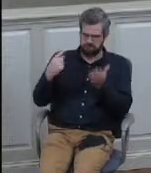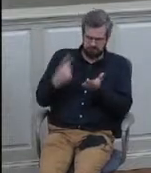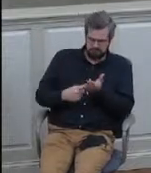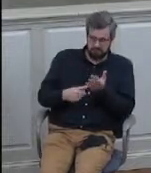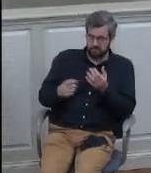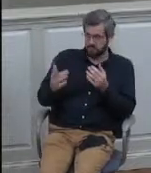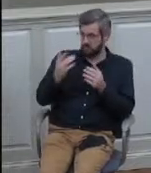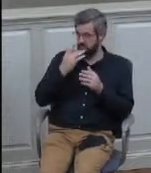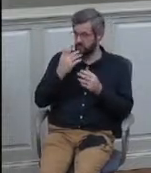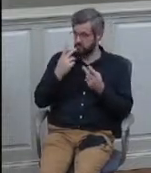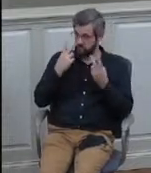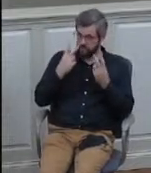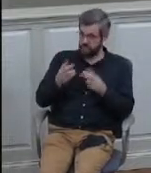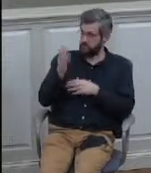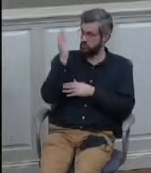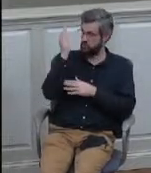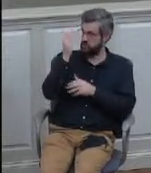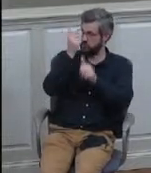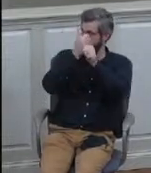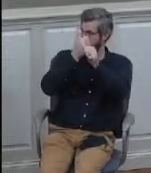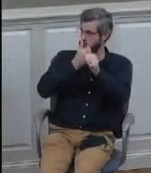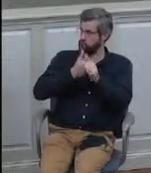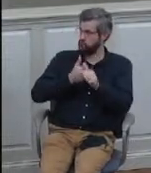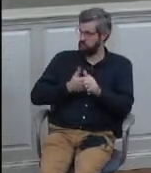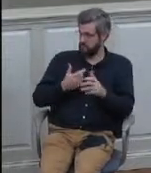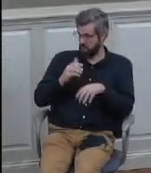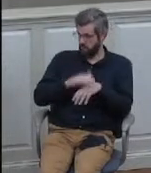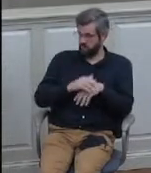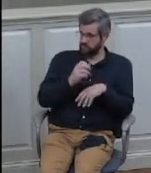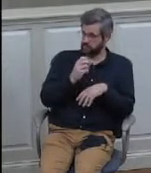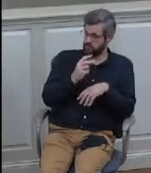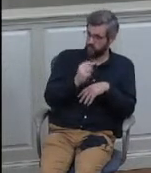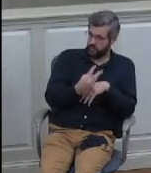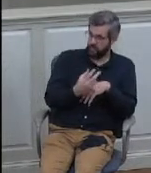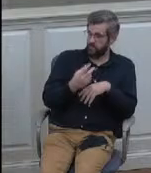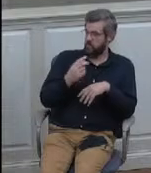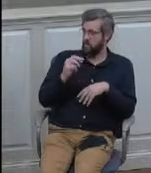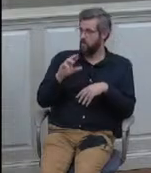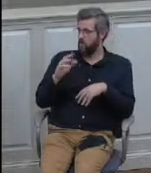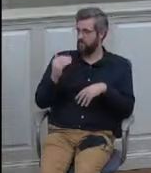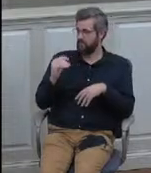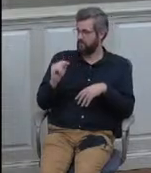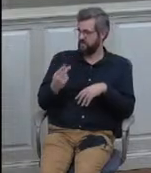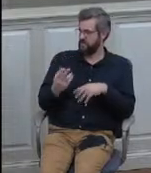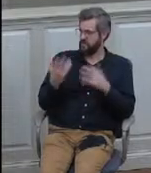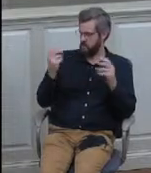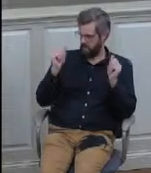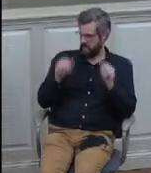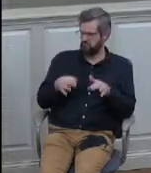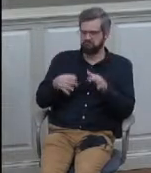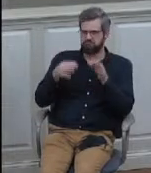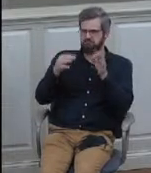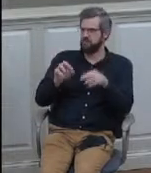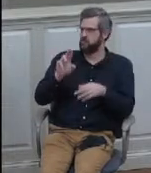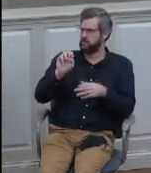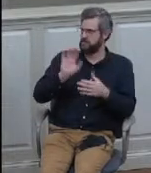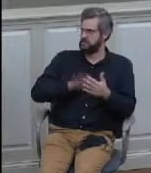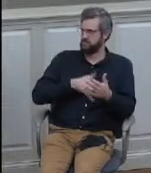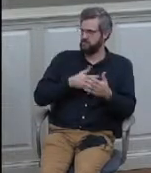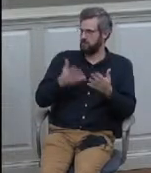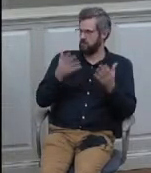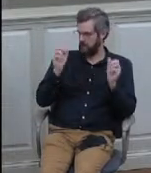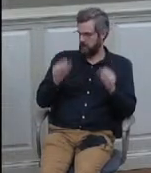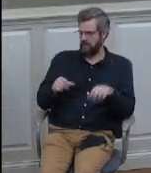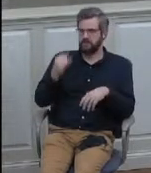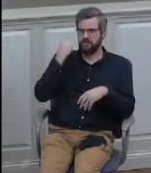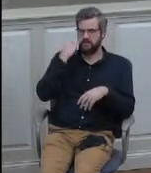to see a presentation from them, either the 12th or even at the 15th, and we can reschedule that if we